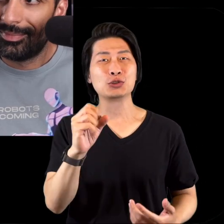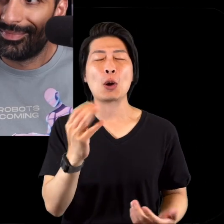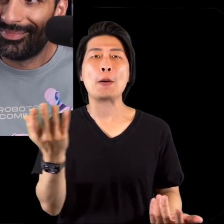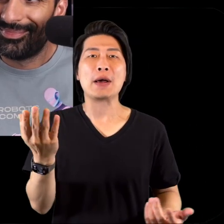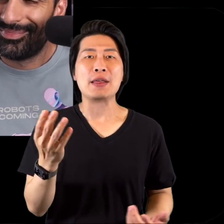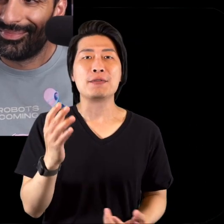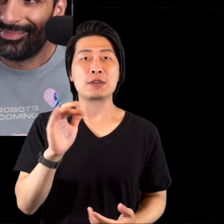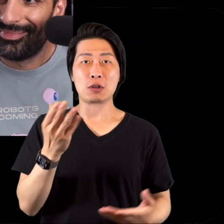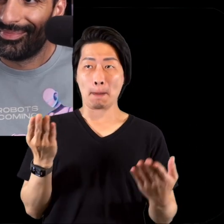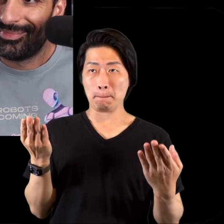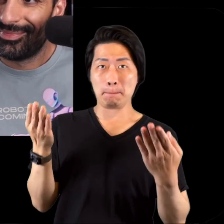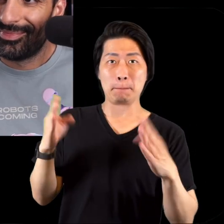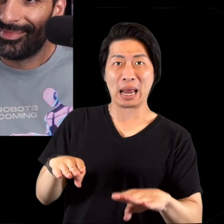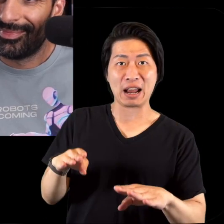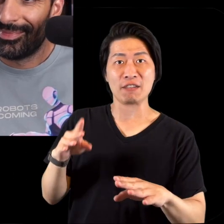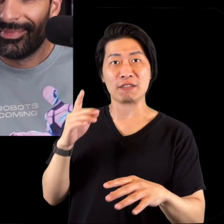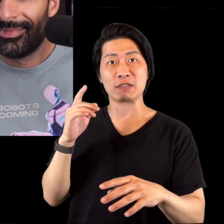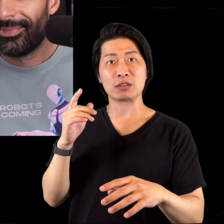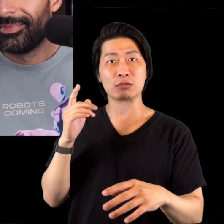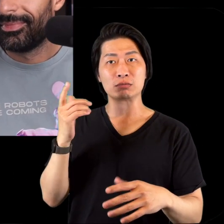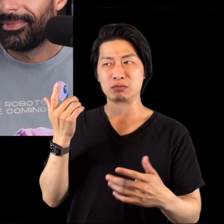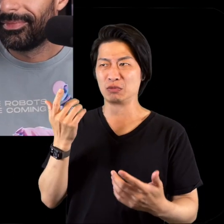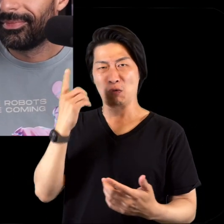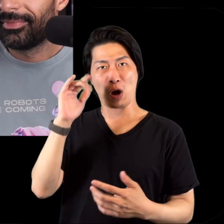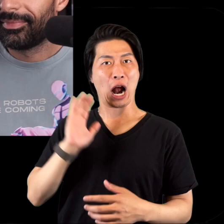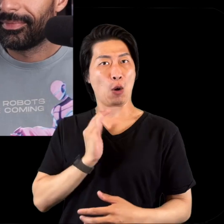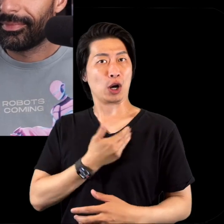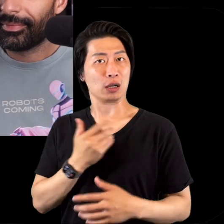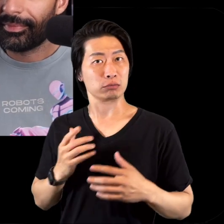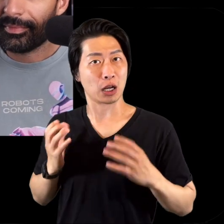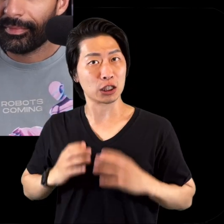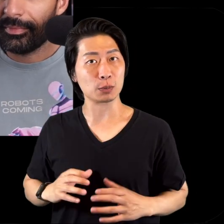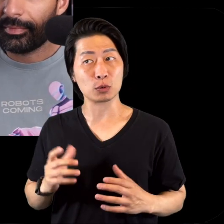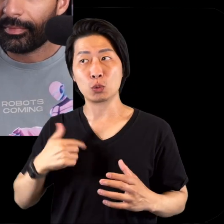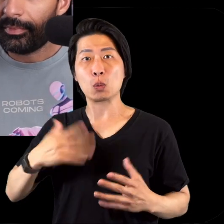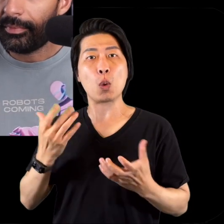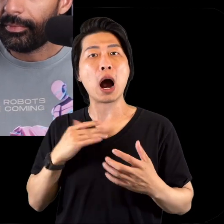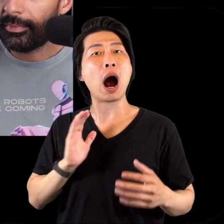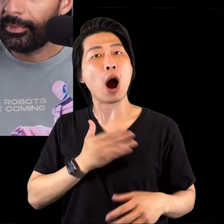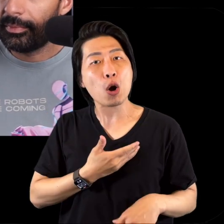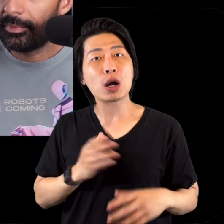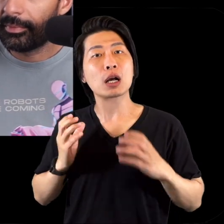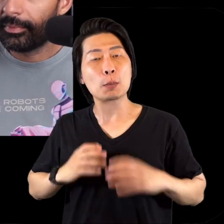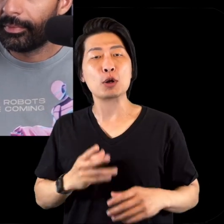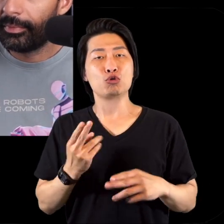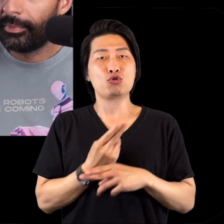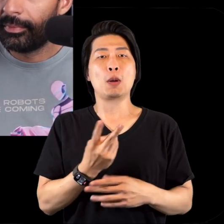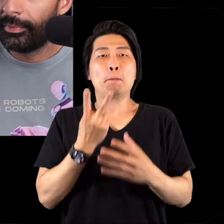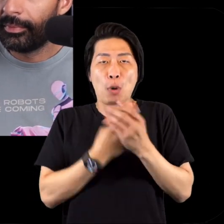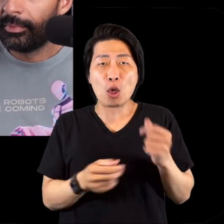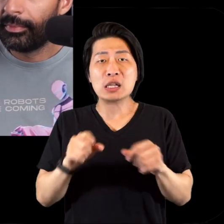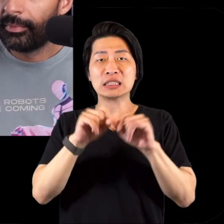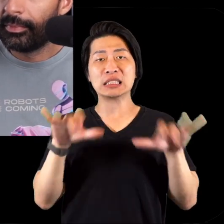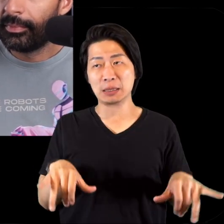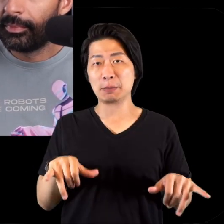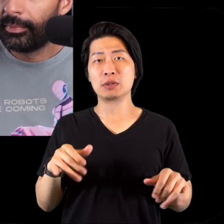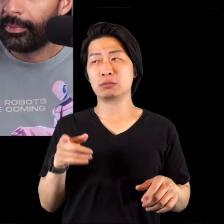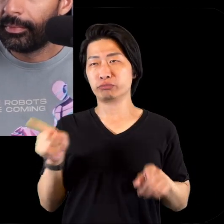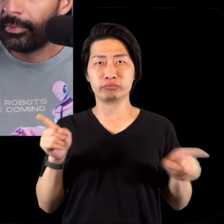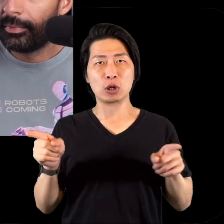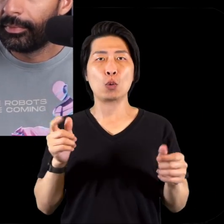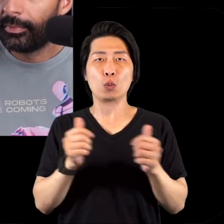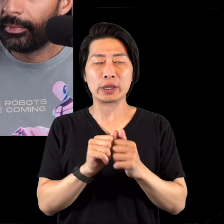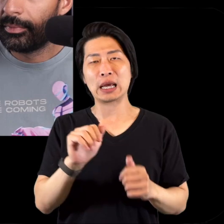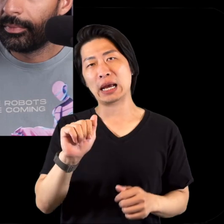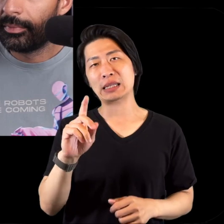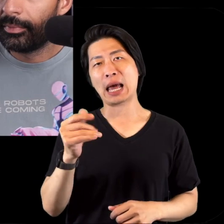And so it's a bet for our customers, and we want our customers be able to use